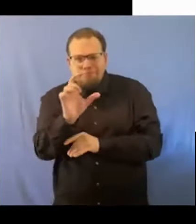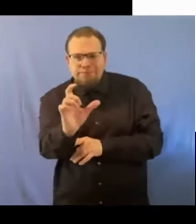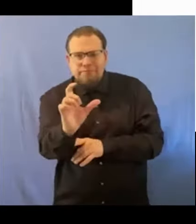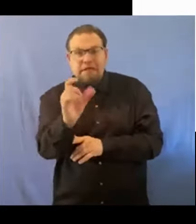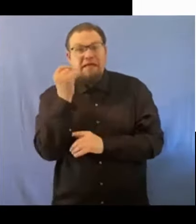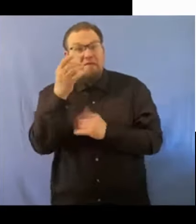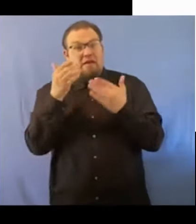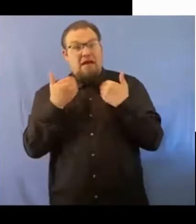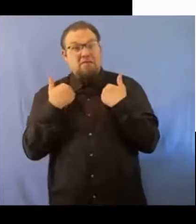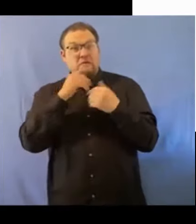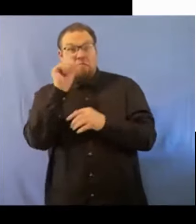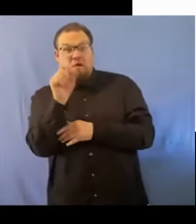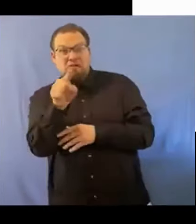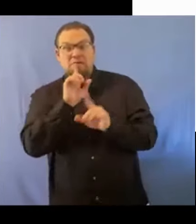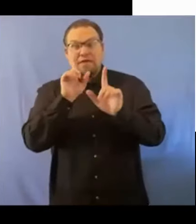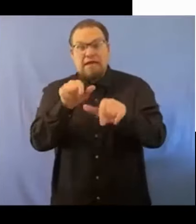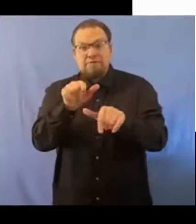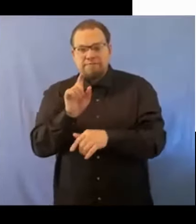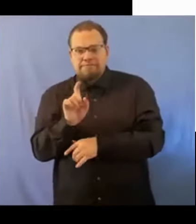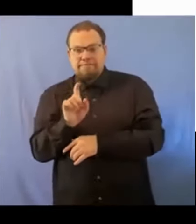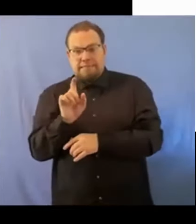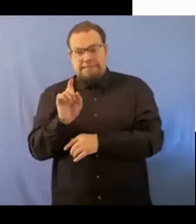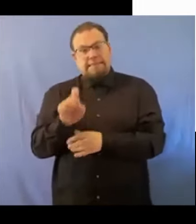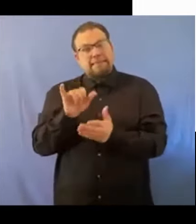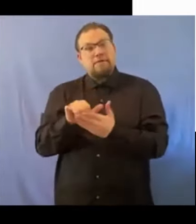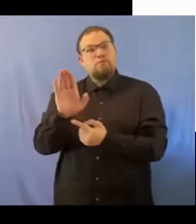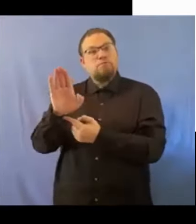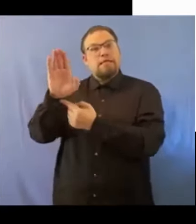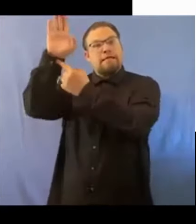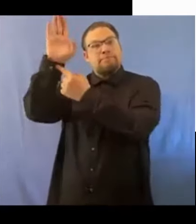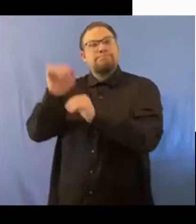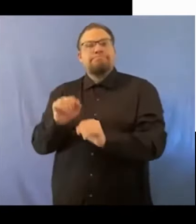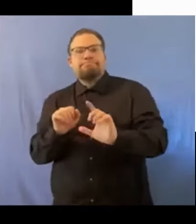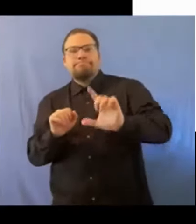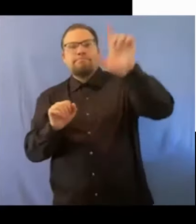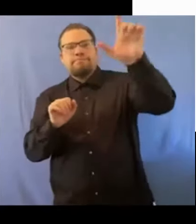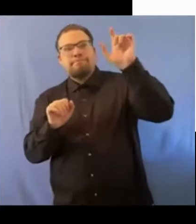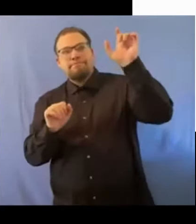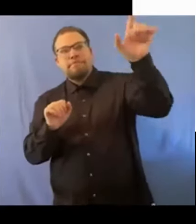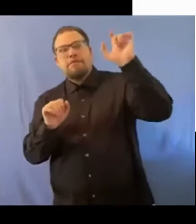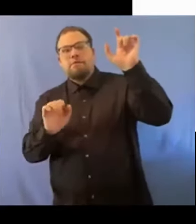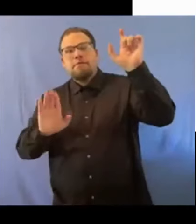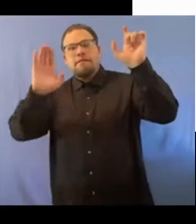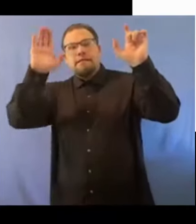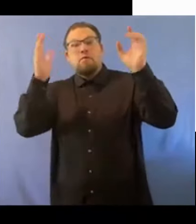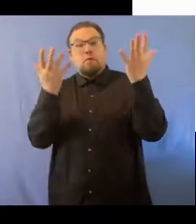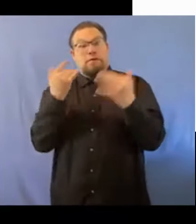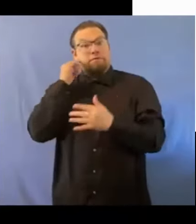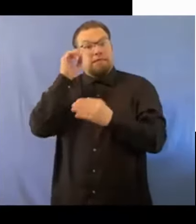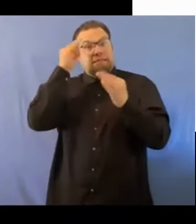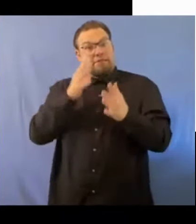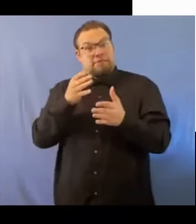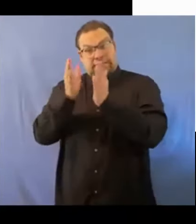or an answer for the group, click the raise hand symbol at the top left corner of your Meet. Wait for your teacher to call on